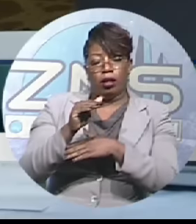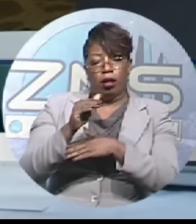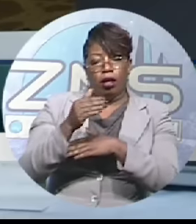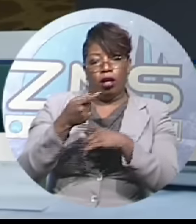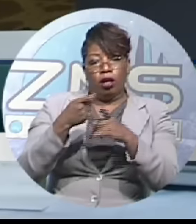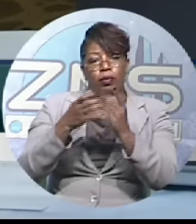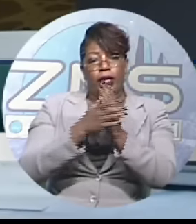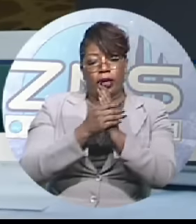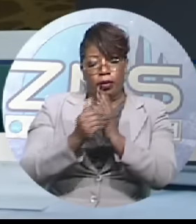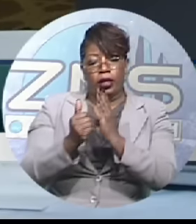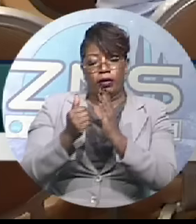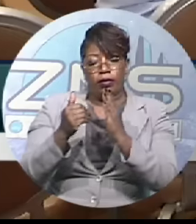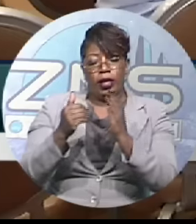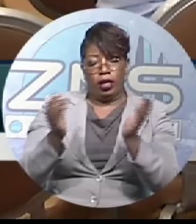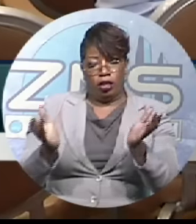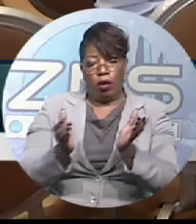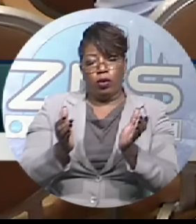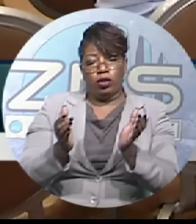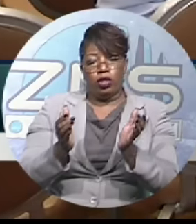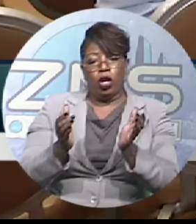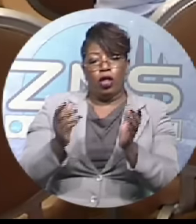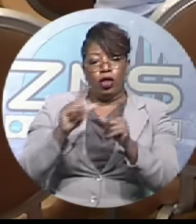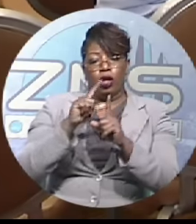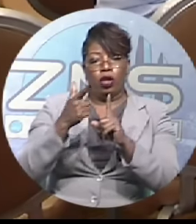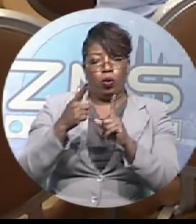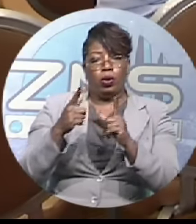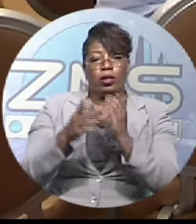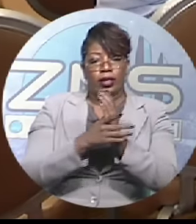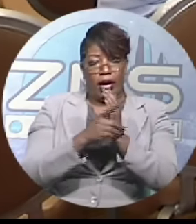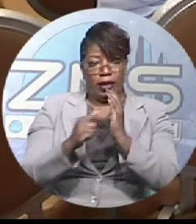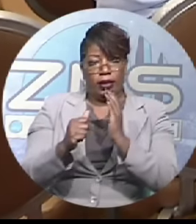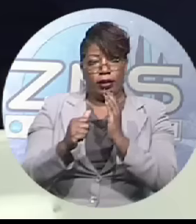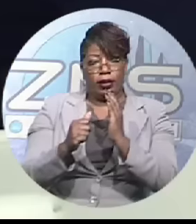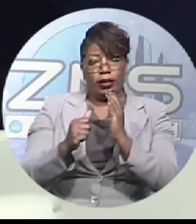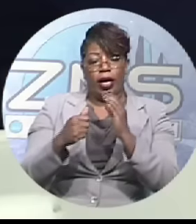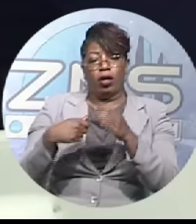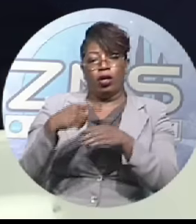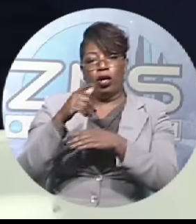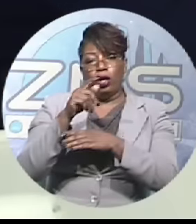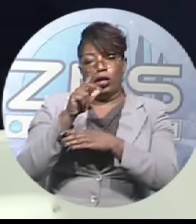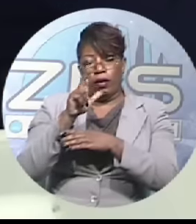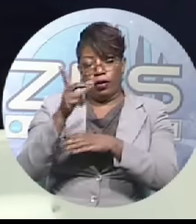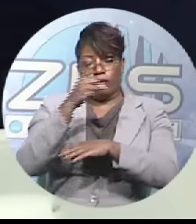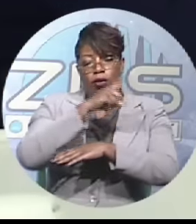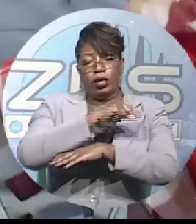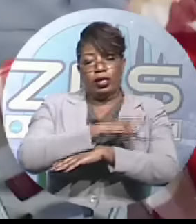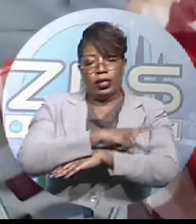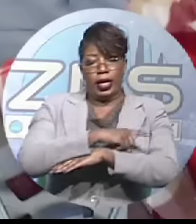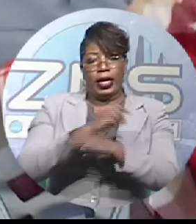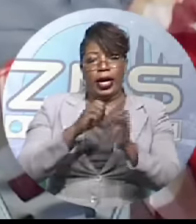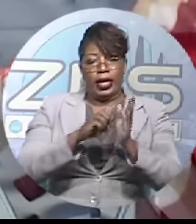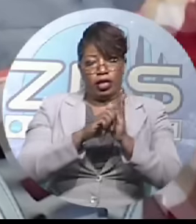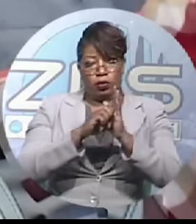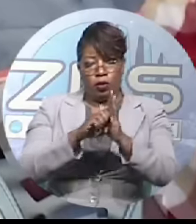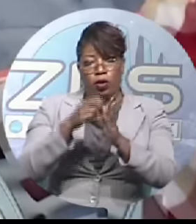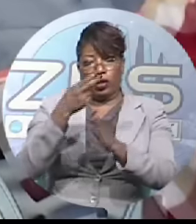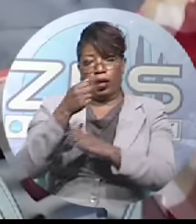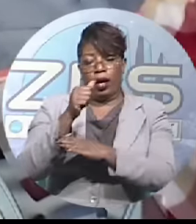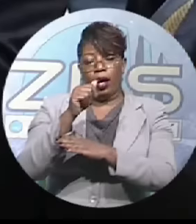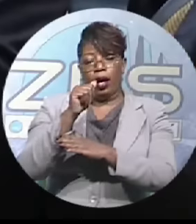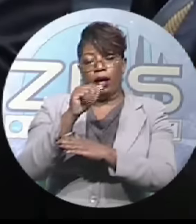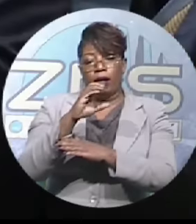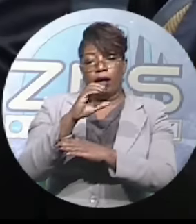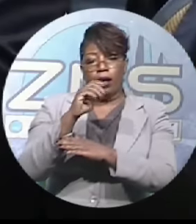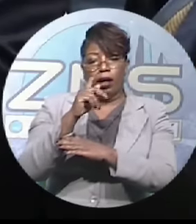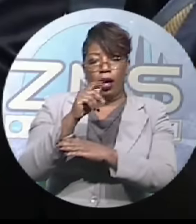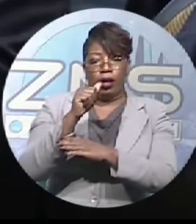local talent is nurtured. On Thursday, BTC opened a three-day business and technology expo and hackathon at the Melia